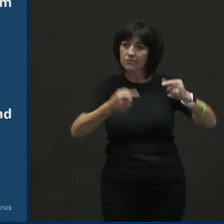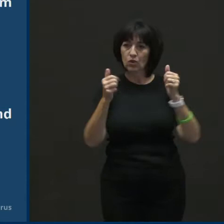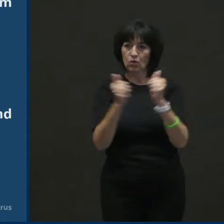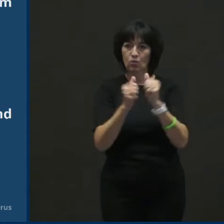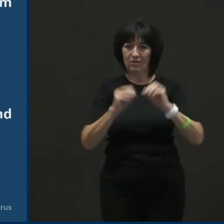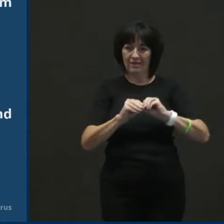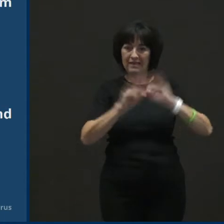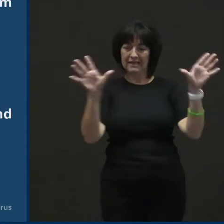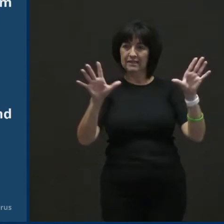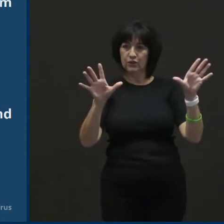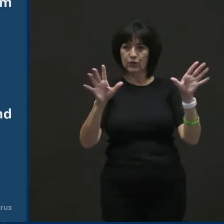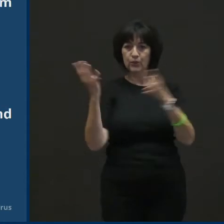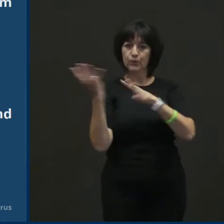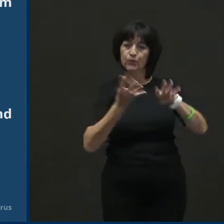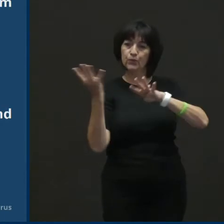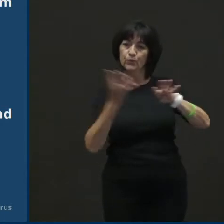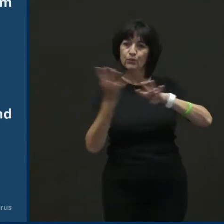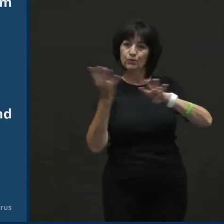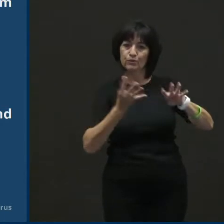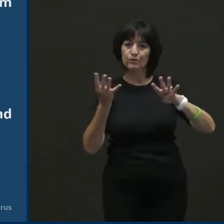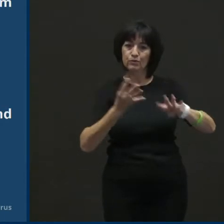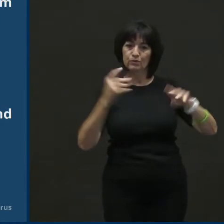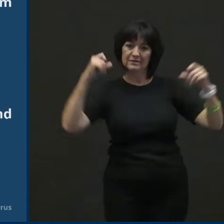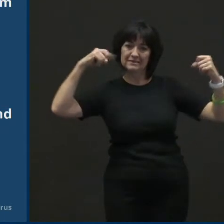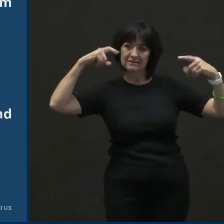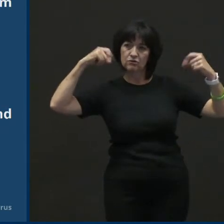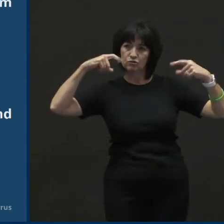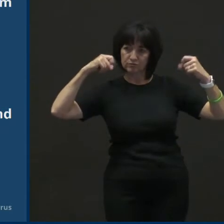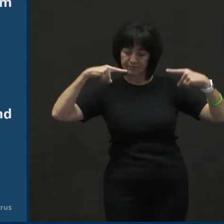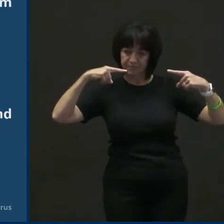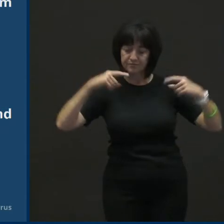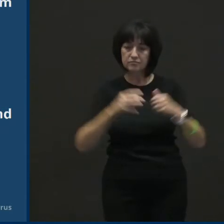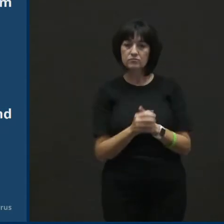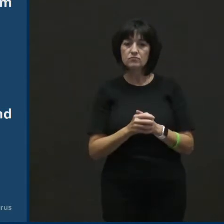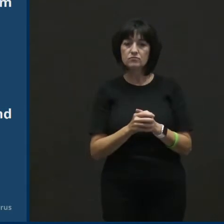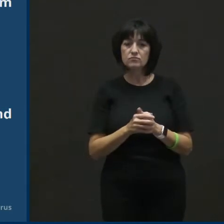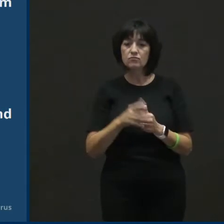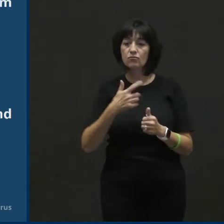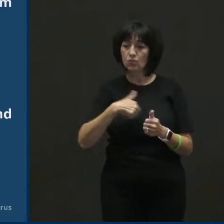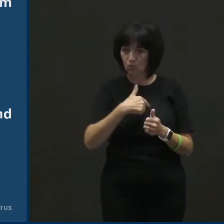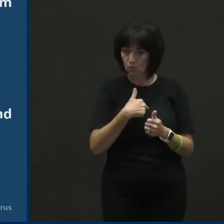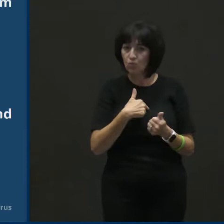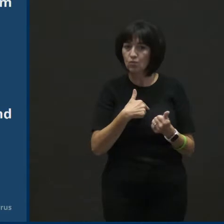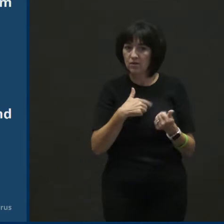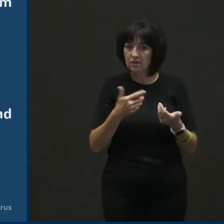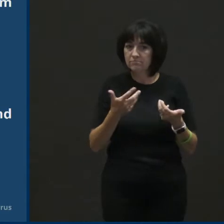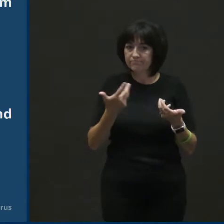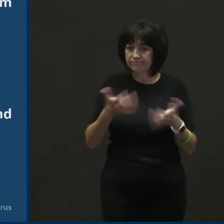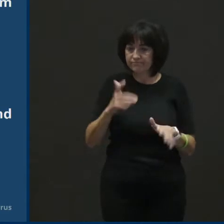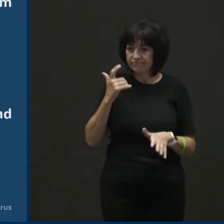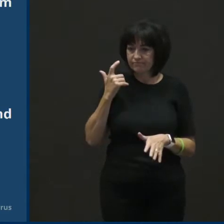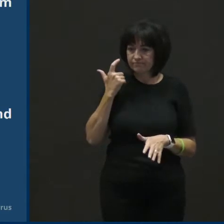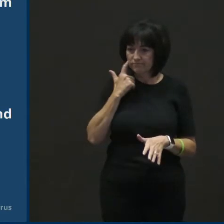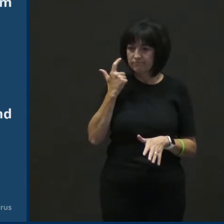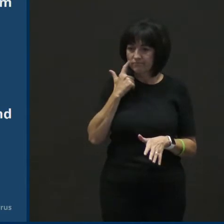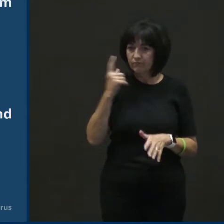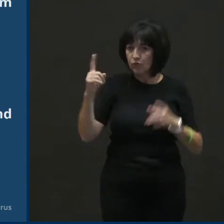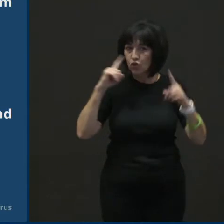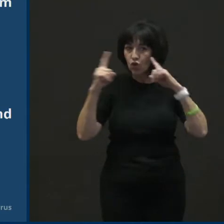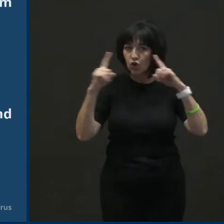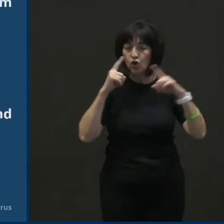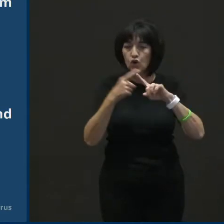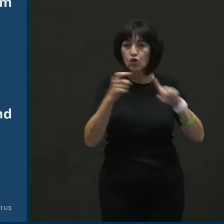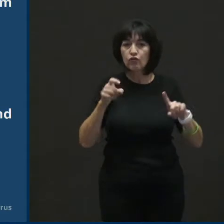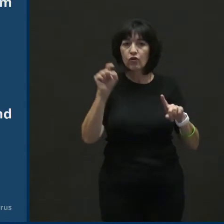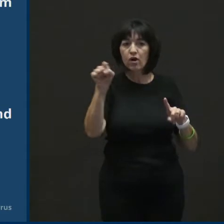extended broadband access in districts. We did hear from the pupil support personnel